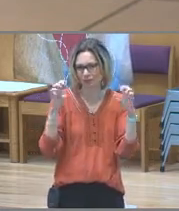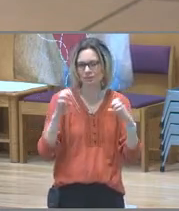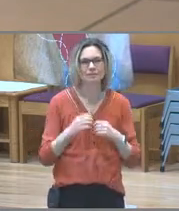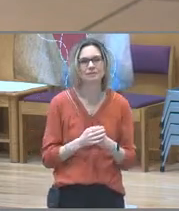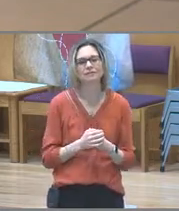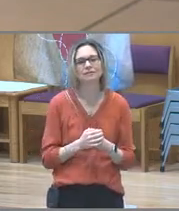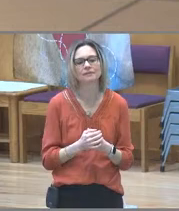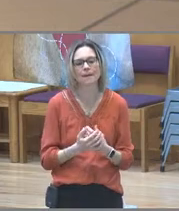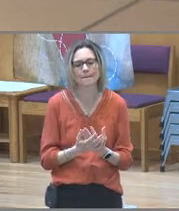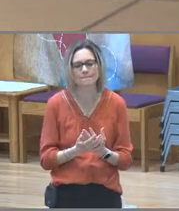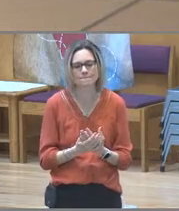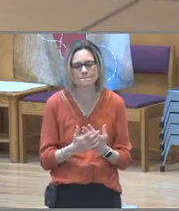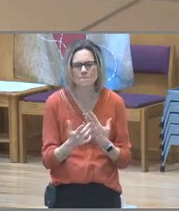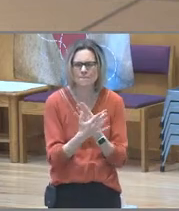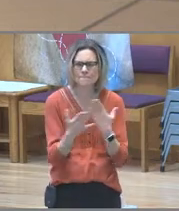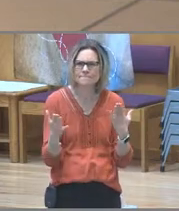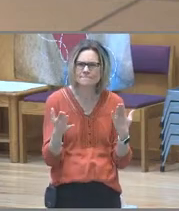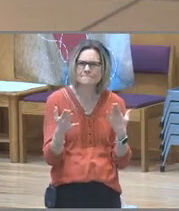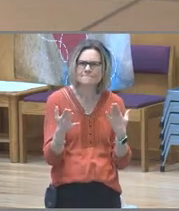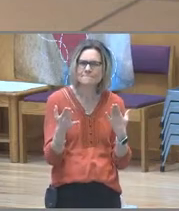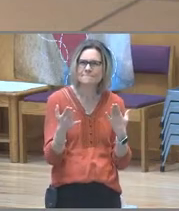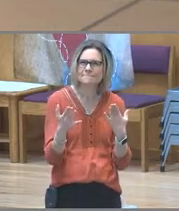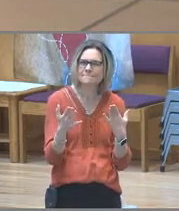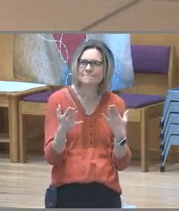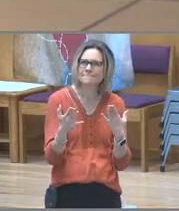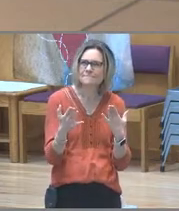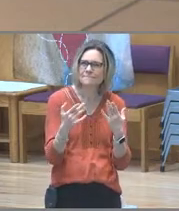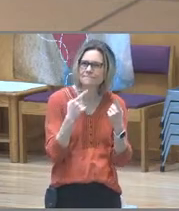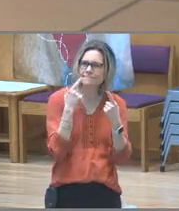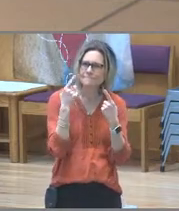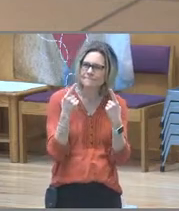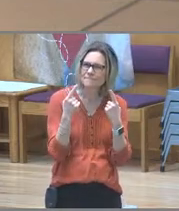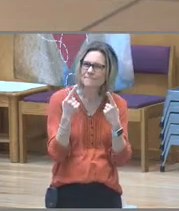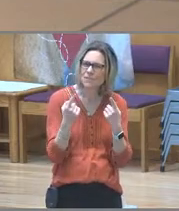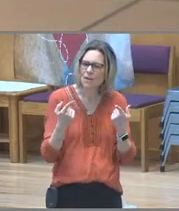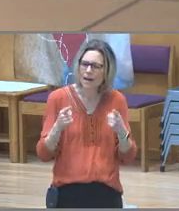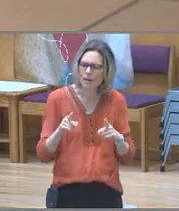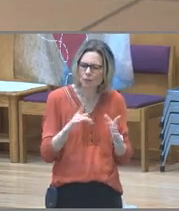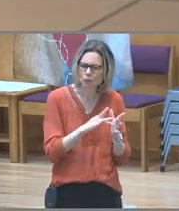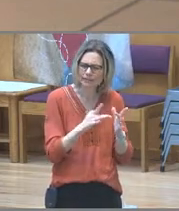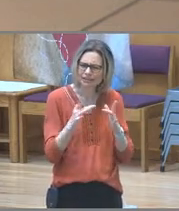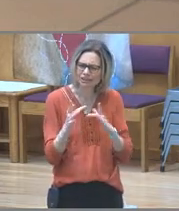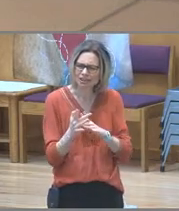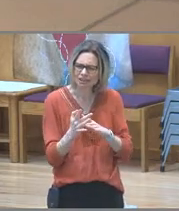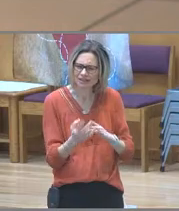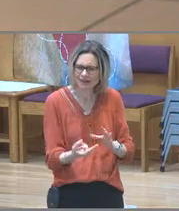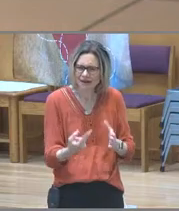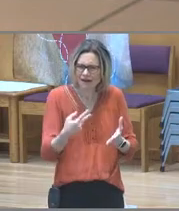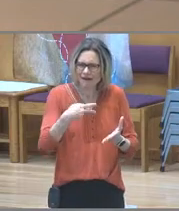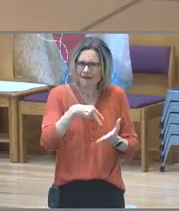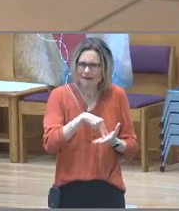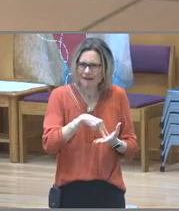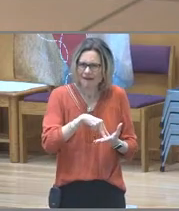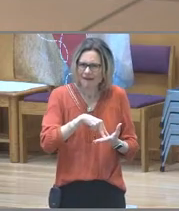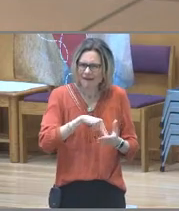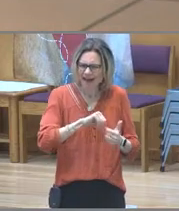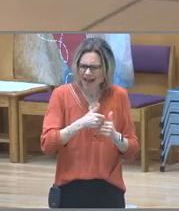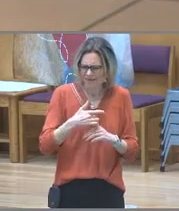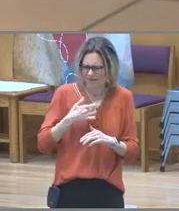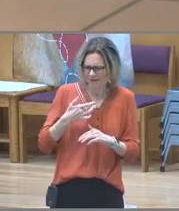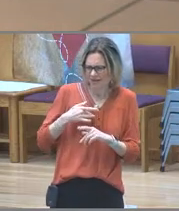remember is, why do you think that happened when Jesus came out of the tomb? How do you think that the disciples